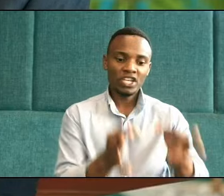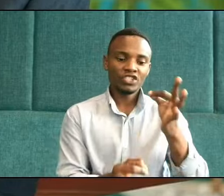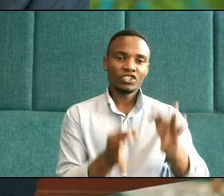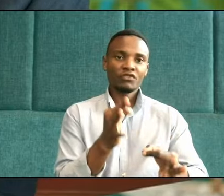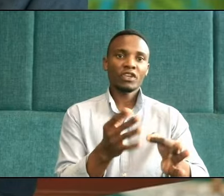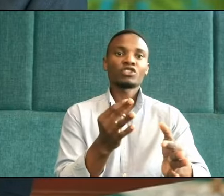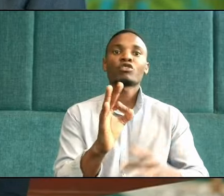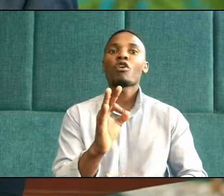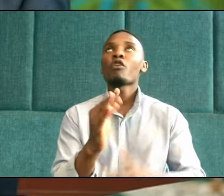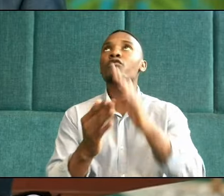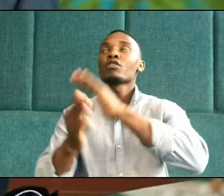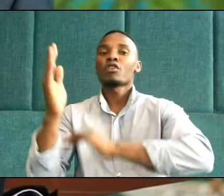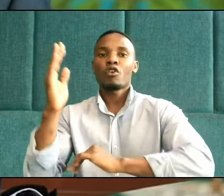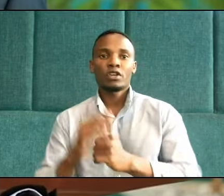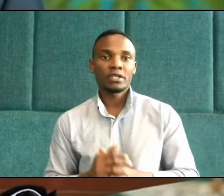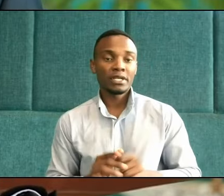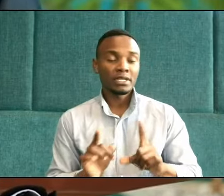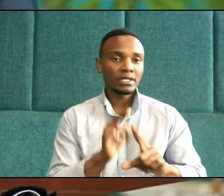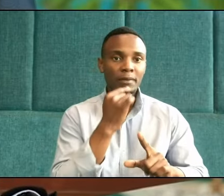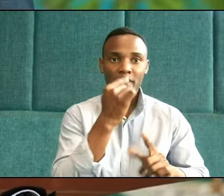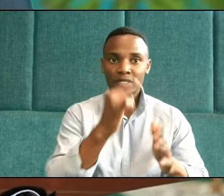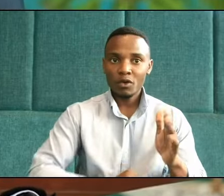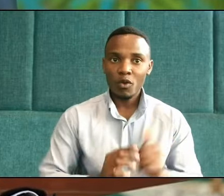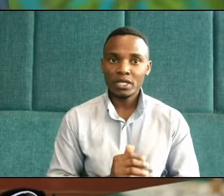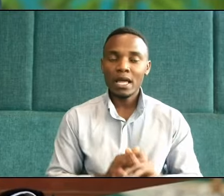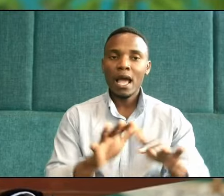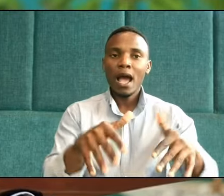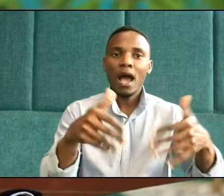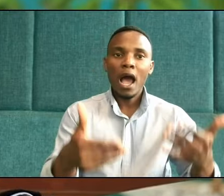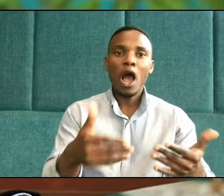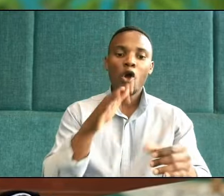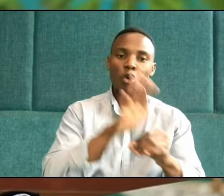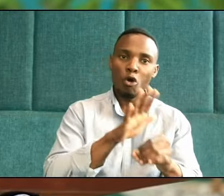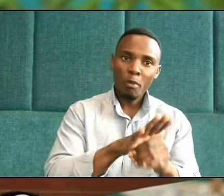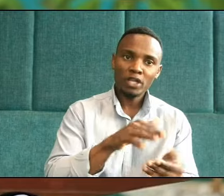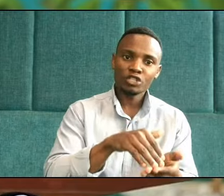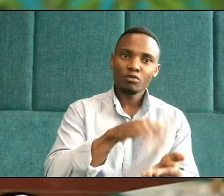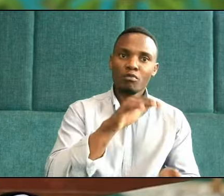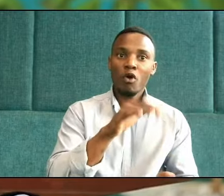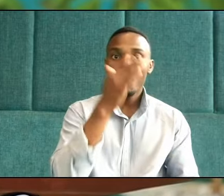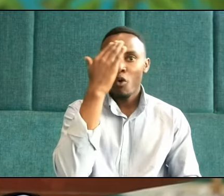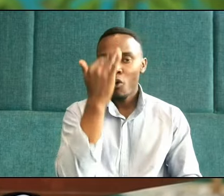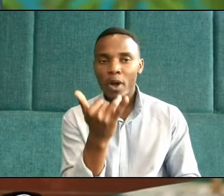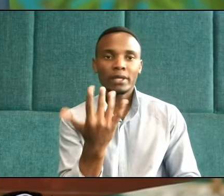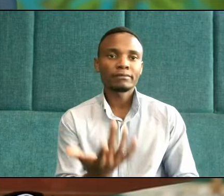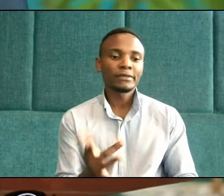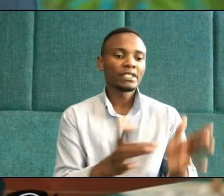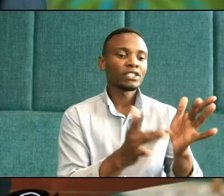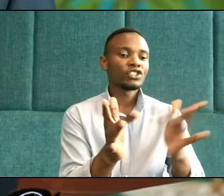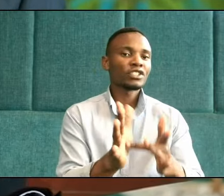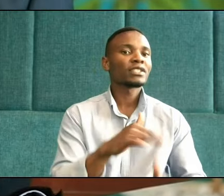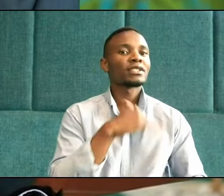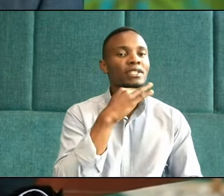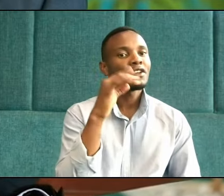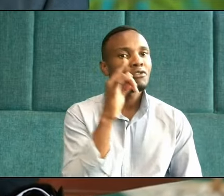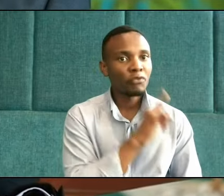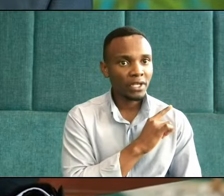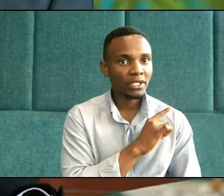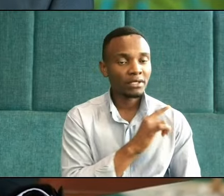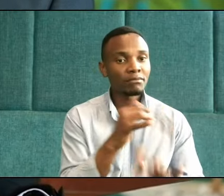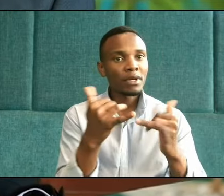the phrase, how much more? Christ has already died, which means that his people